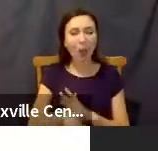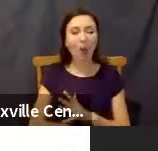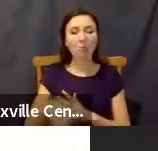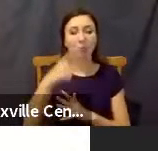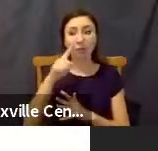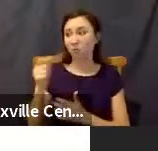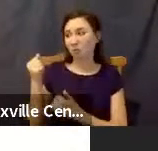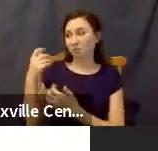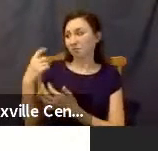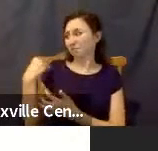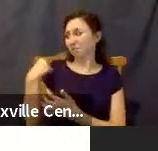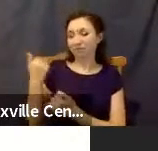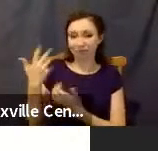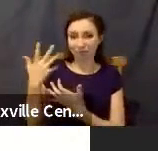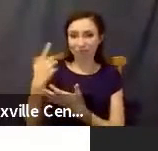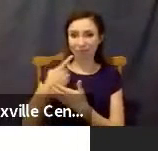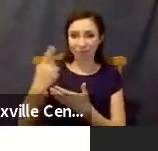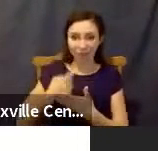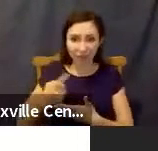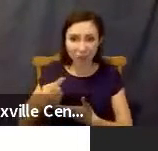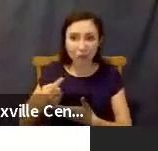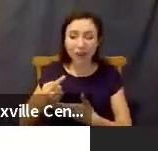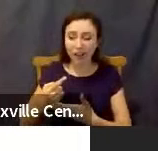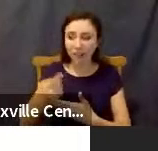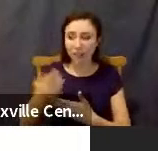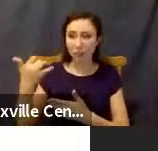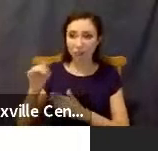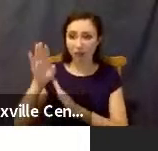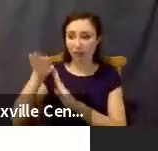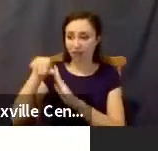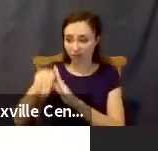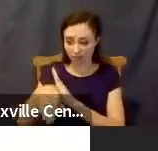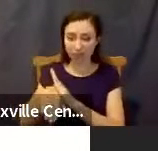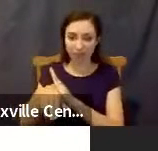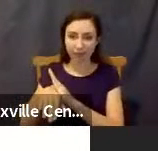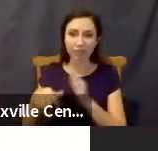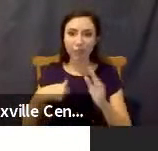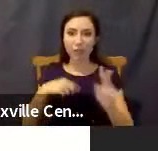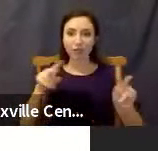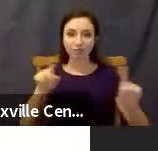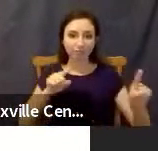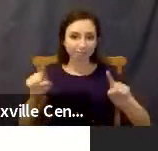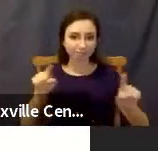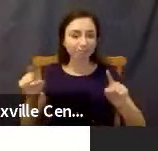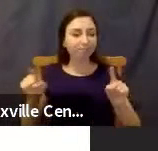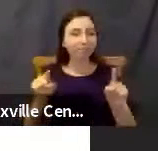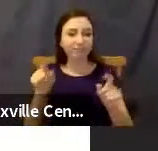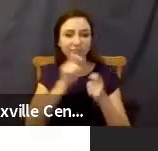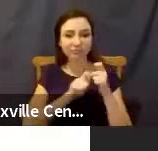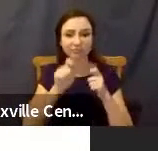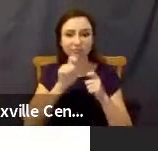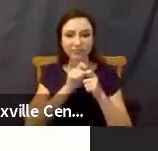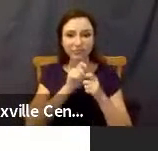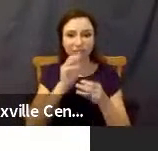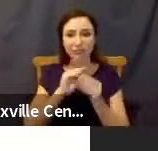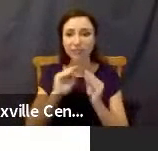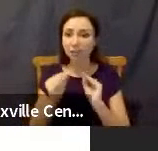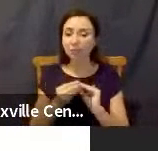several weeks, we were yellow and dropping. And so when I look at these specific numbers, and